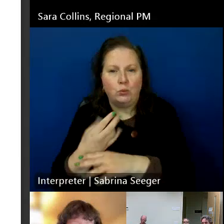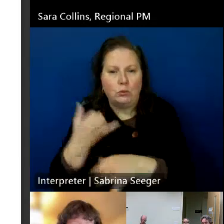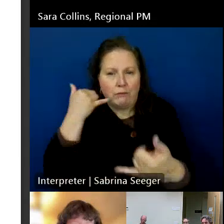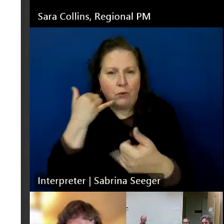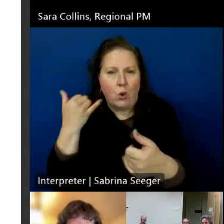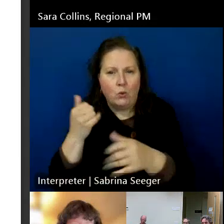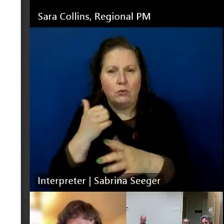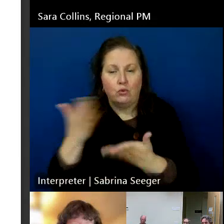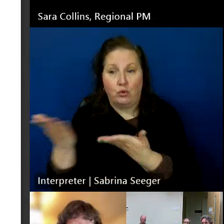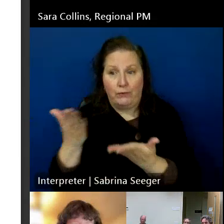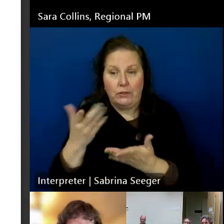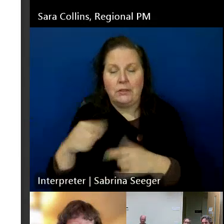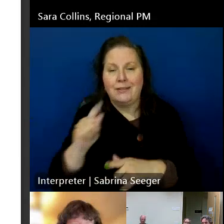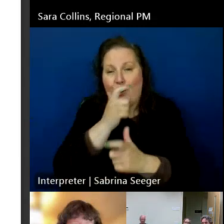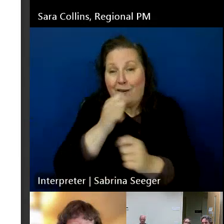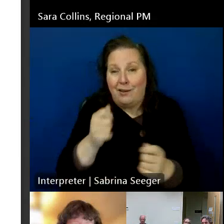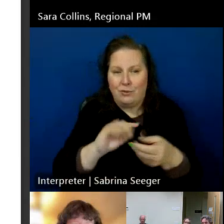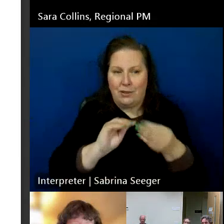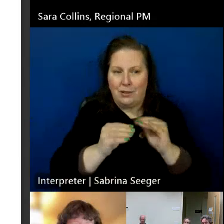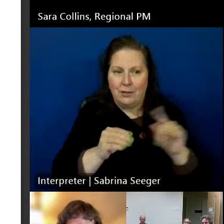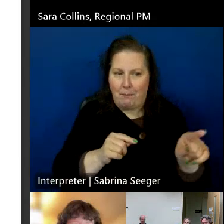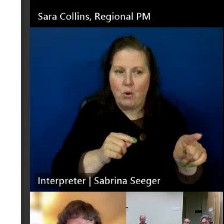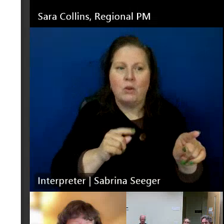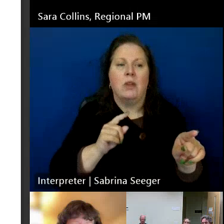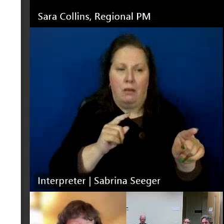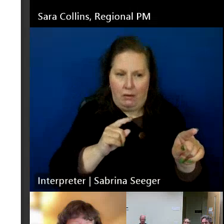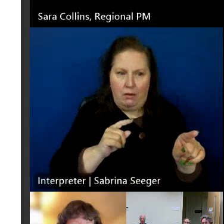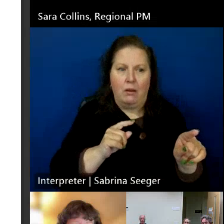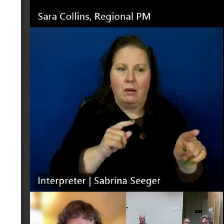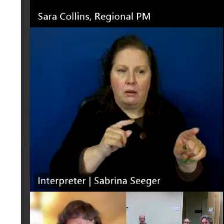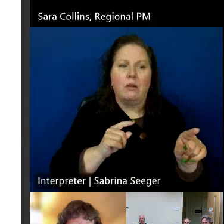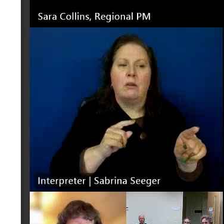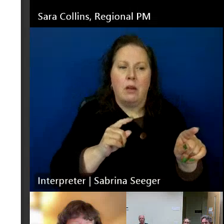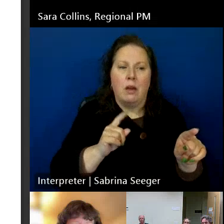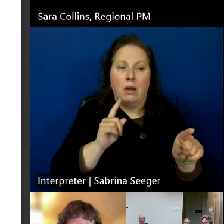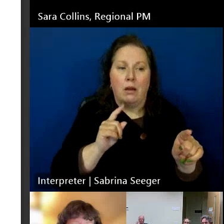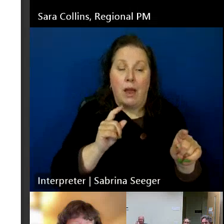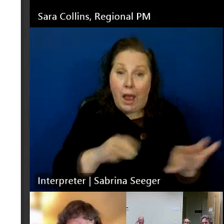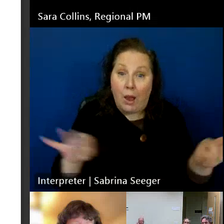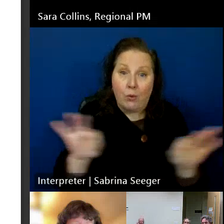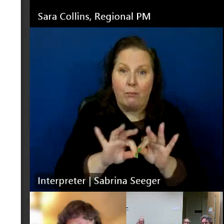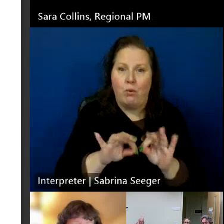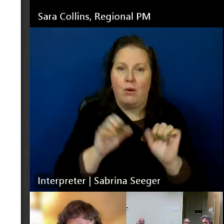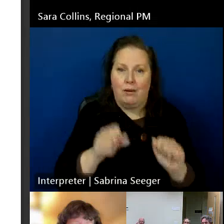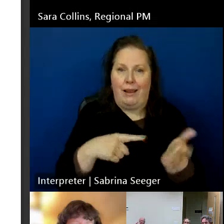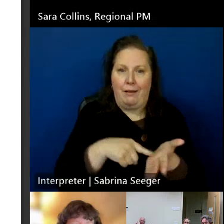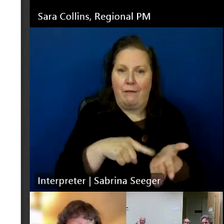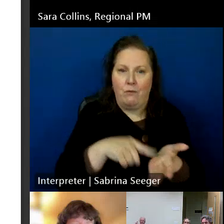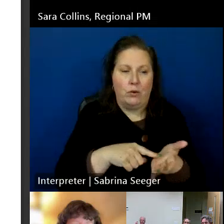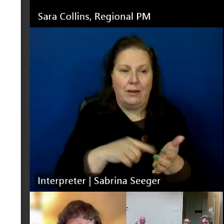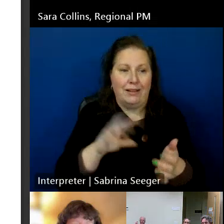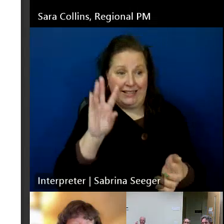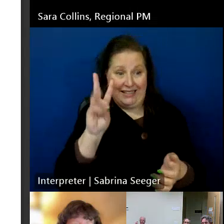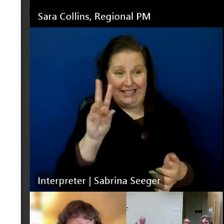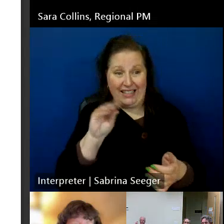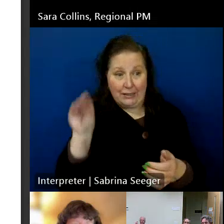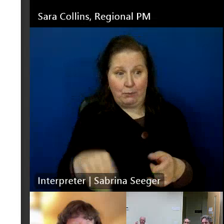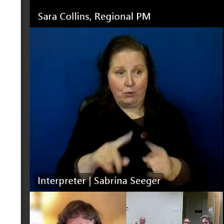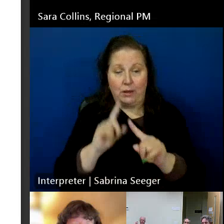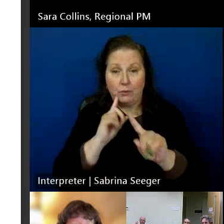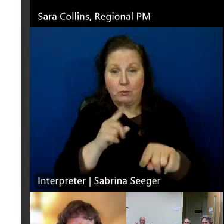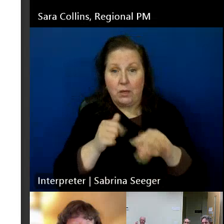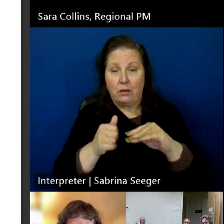And we some interesting stats about how critical affordability is. For example, 16% of respondents